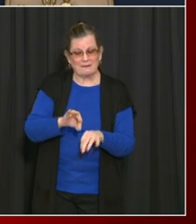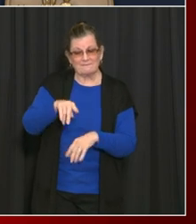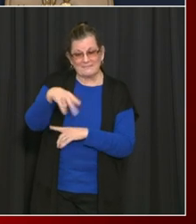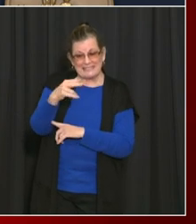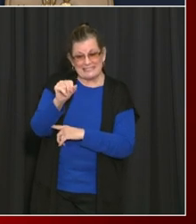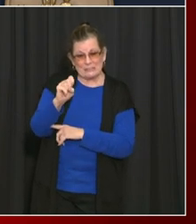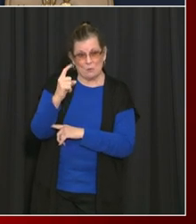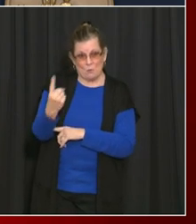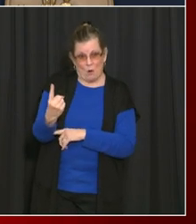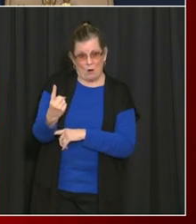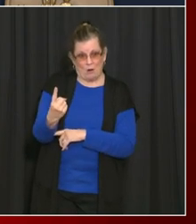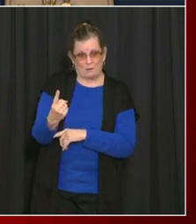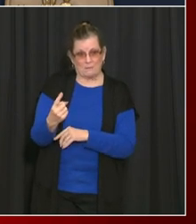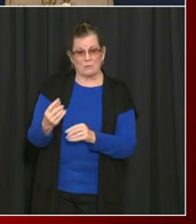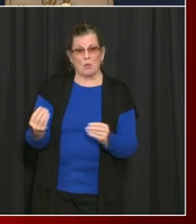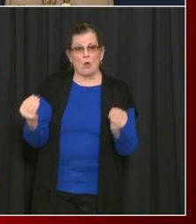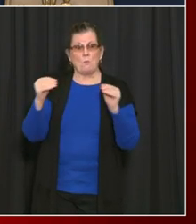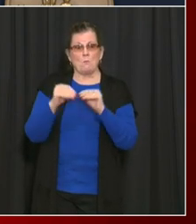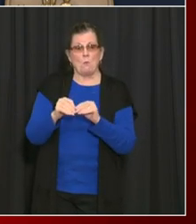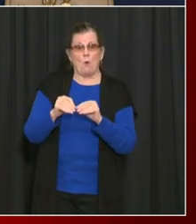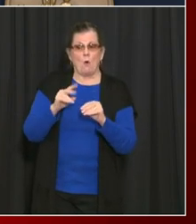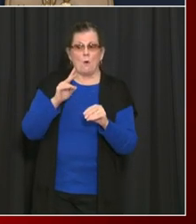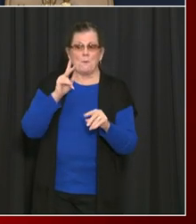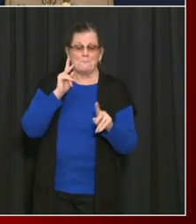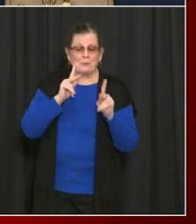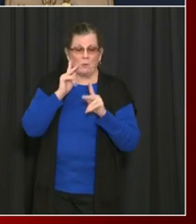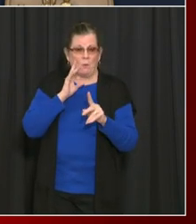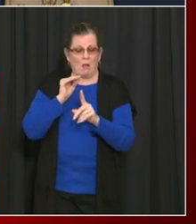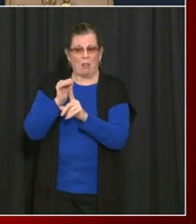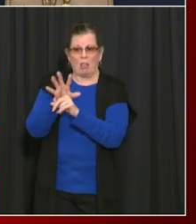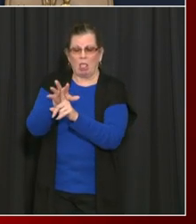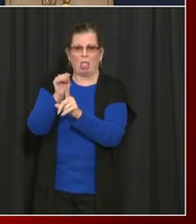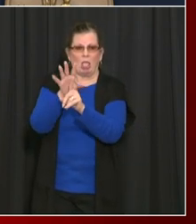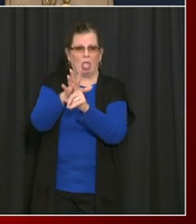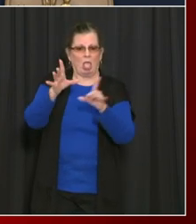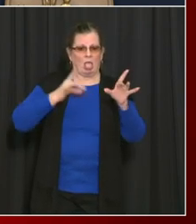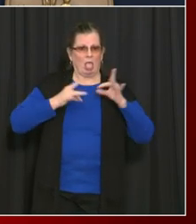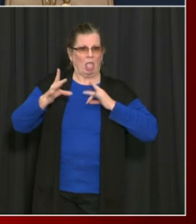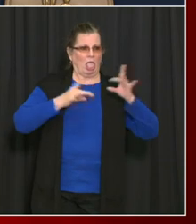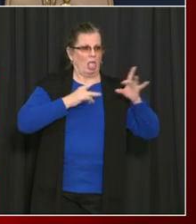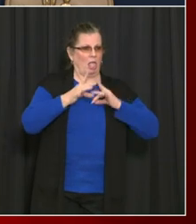more people can get infected because now more people will be moving around